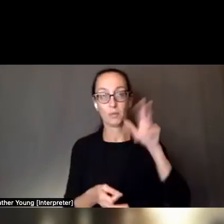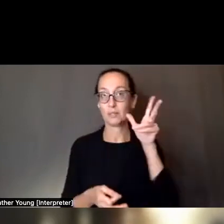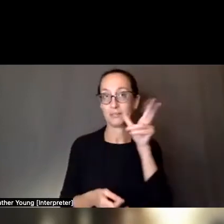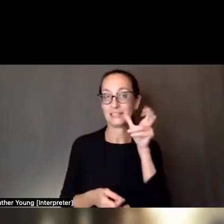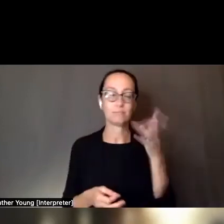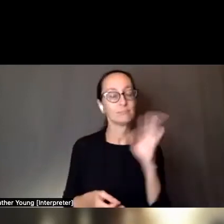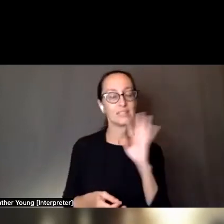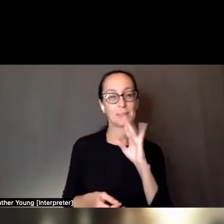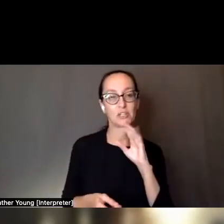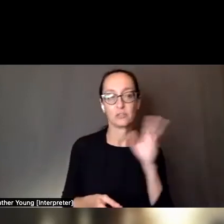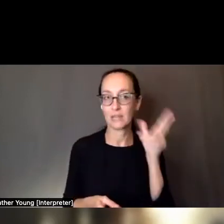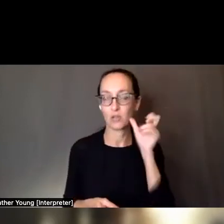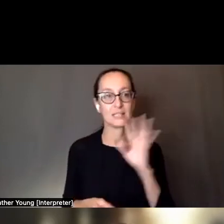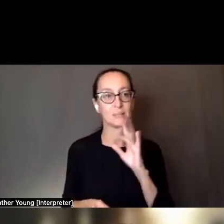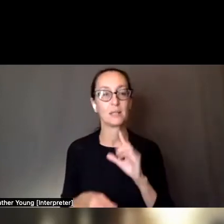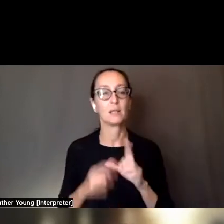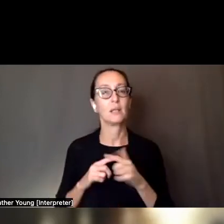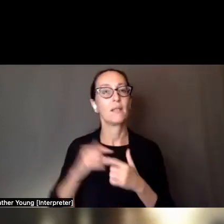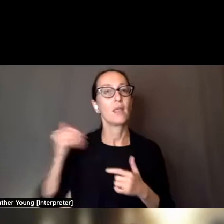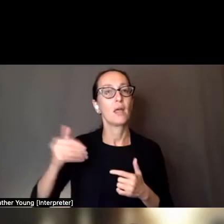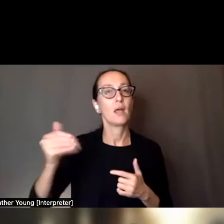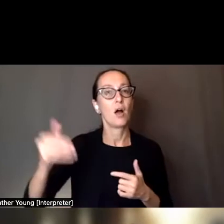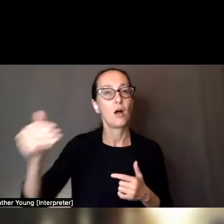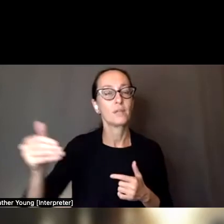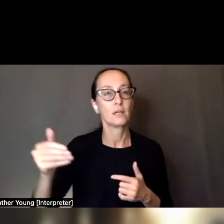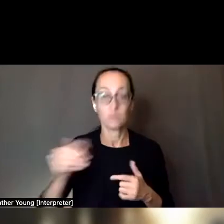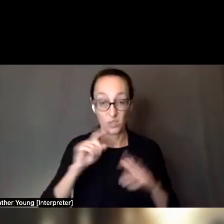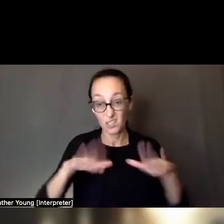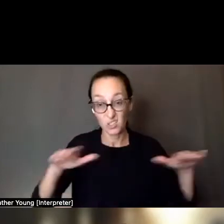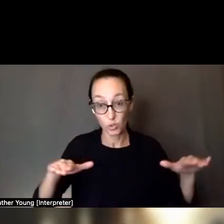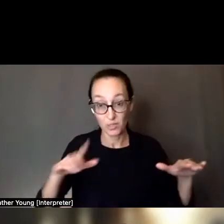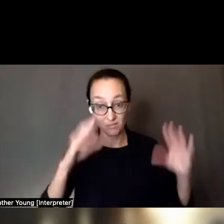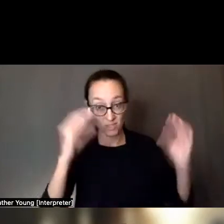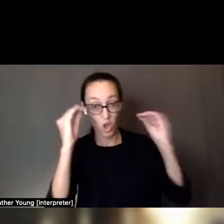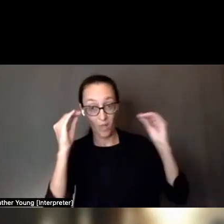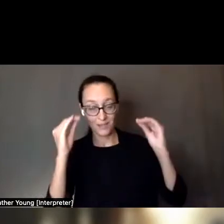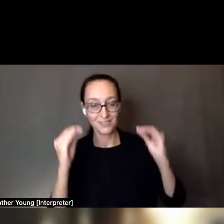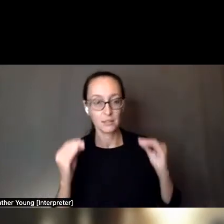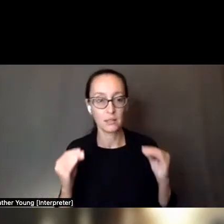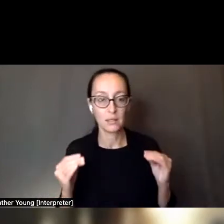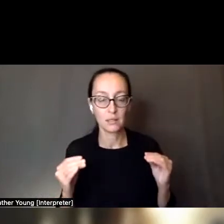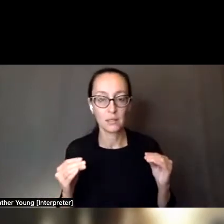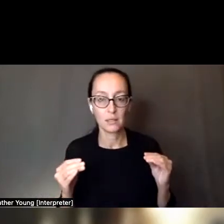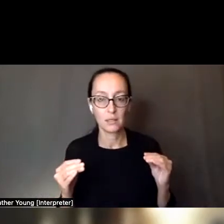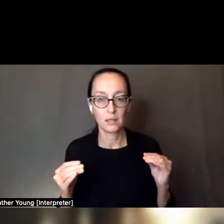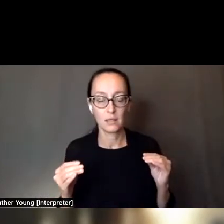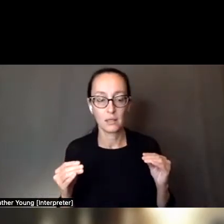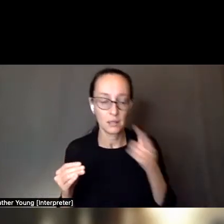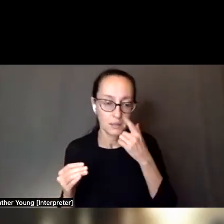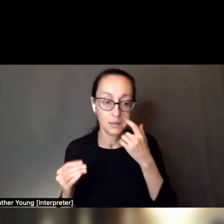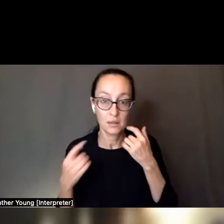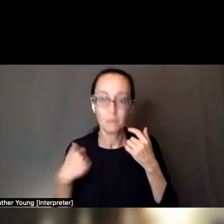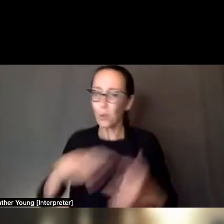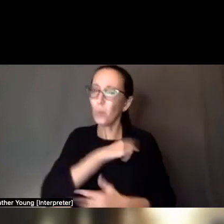and very often it was children that taught us this, that actually we enjoy